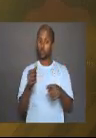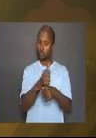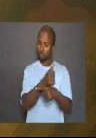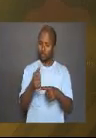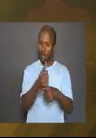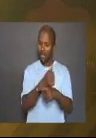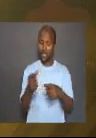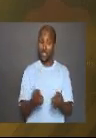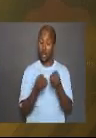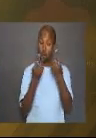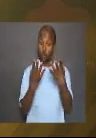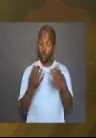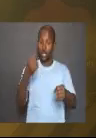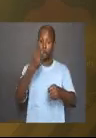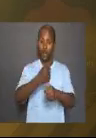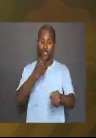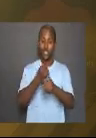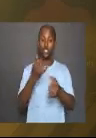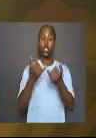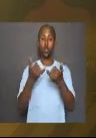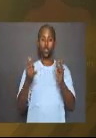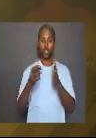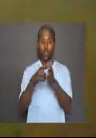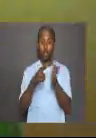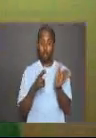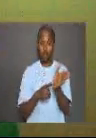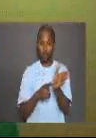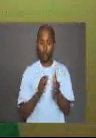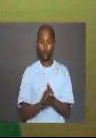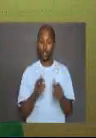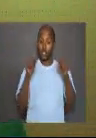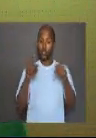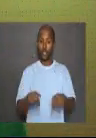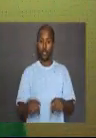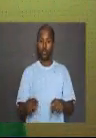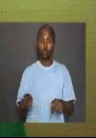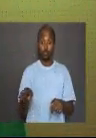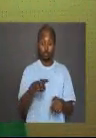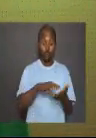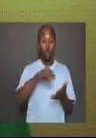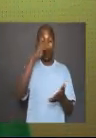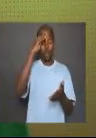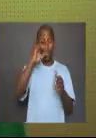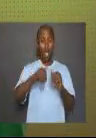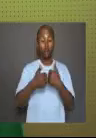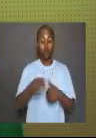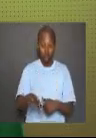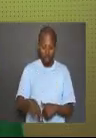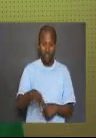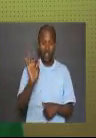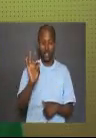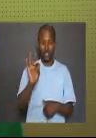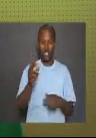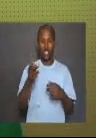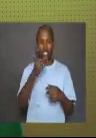of practice in applying the quotient rule. Today, we have learned how